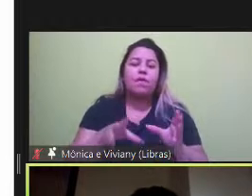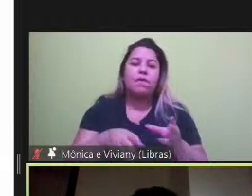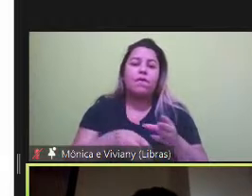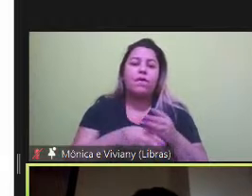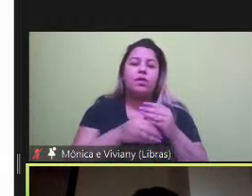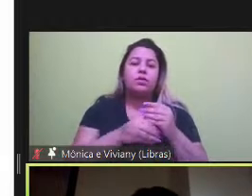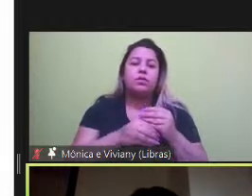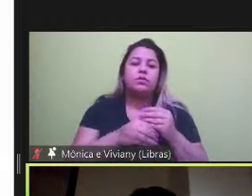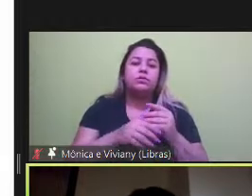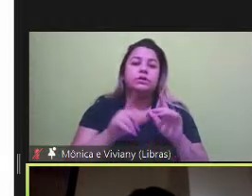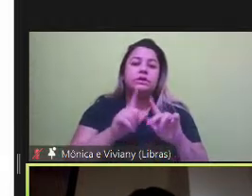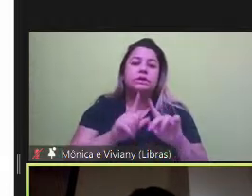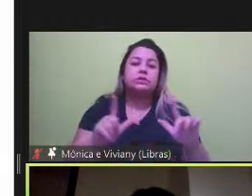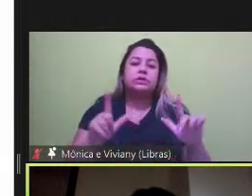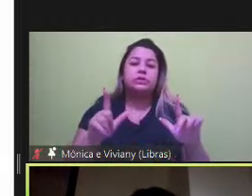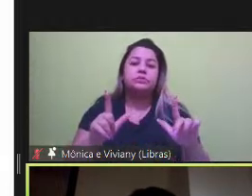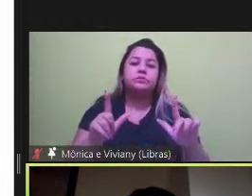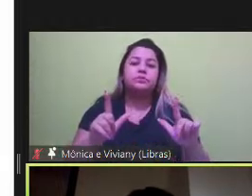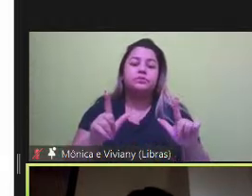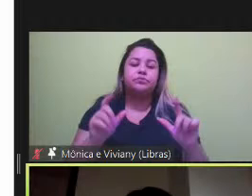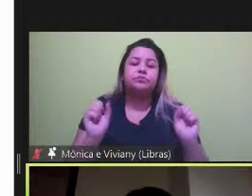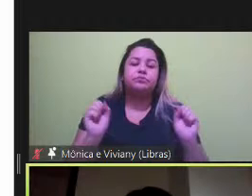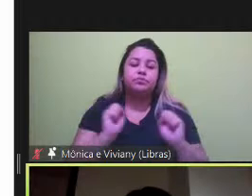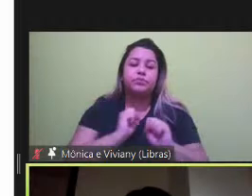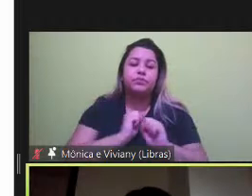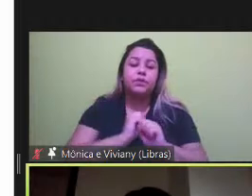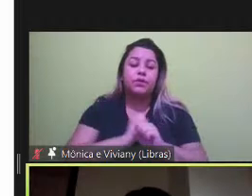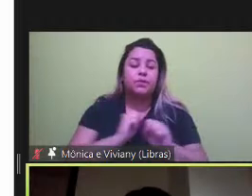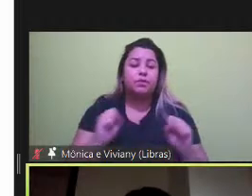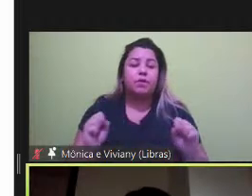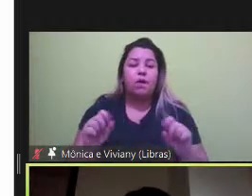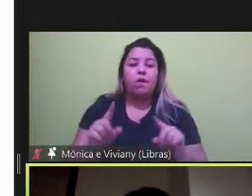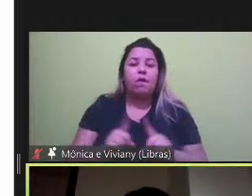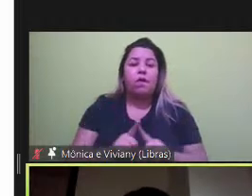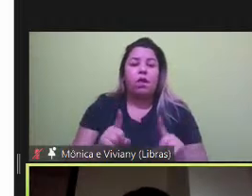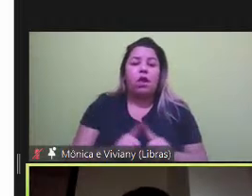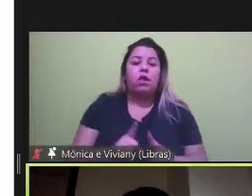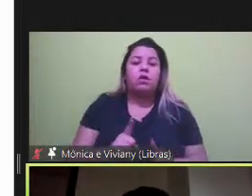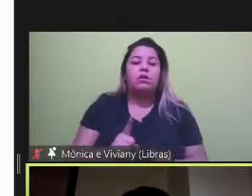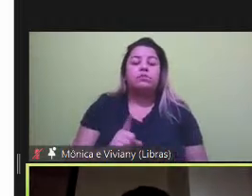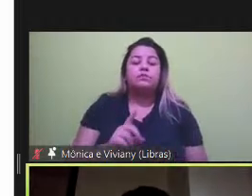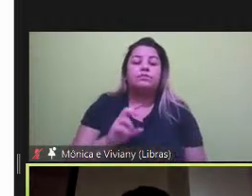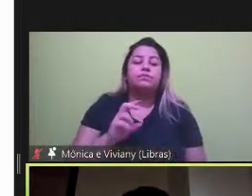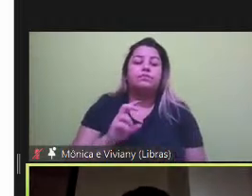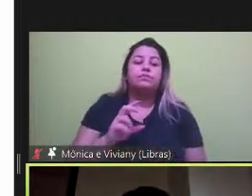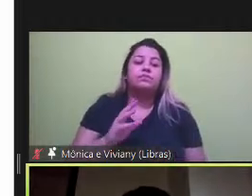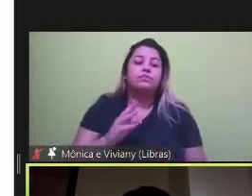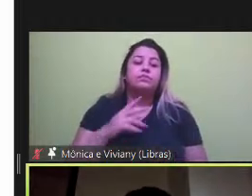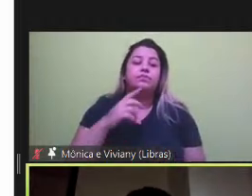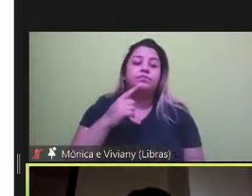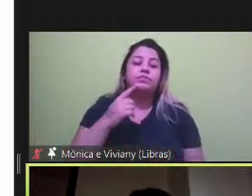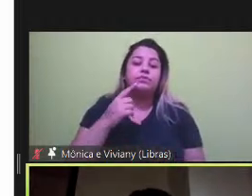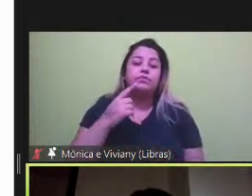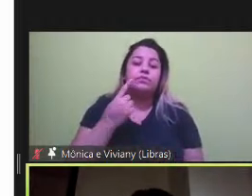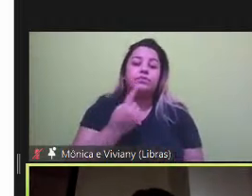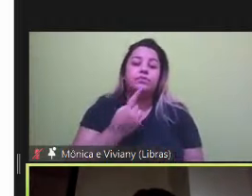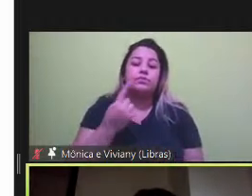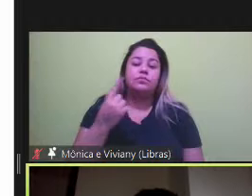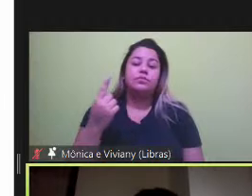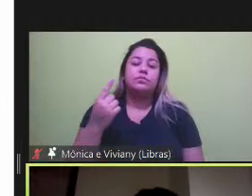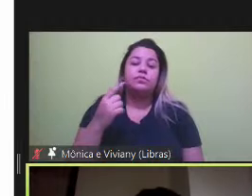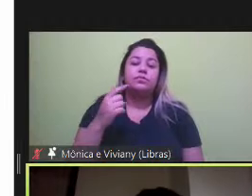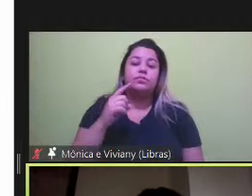food products that are included in this plan, it was possible to check the reduction of